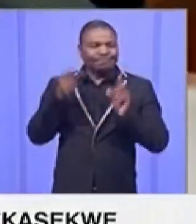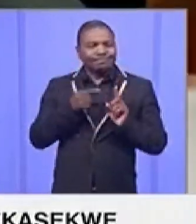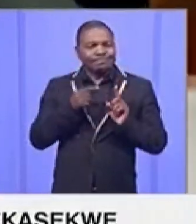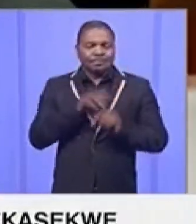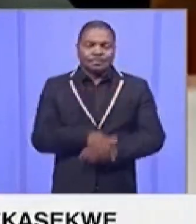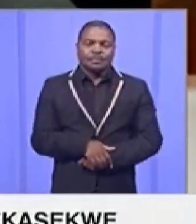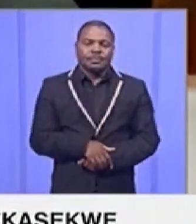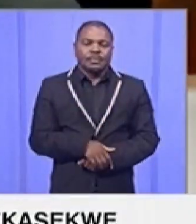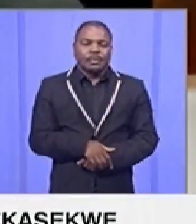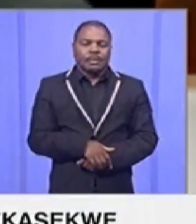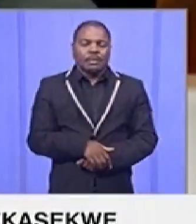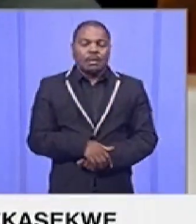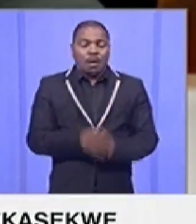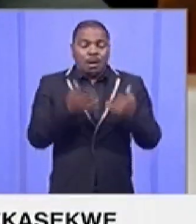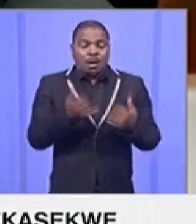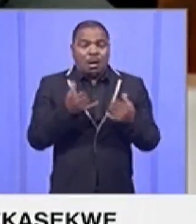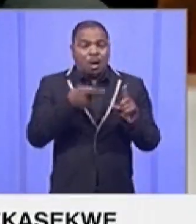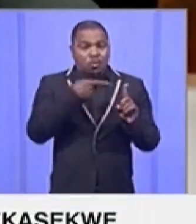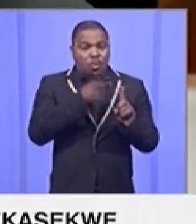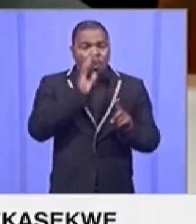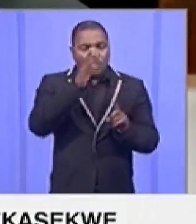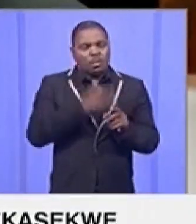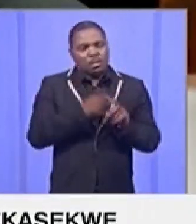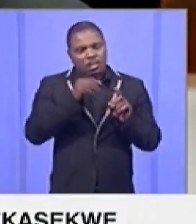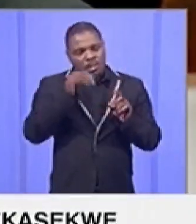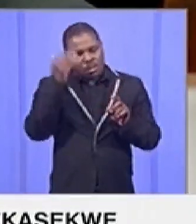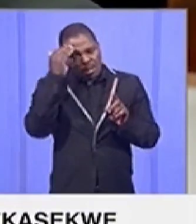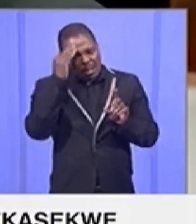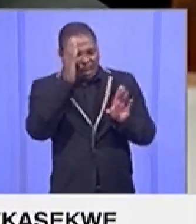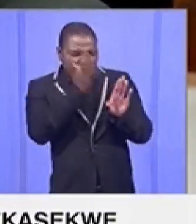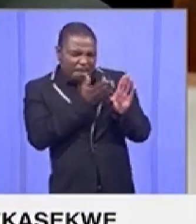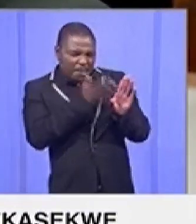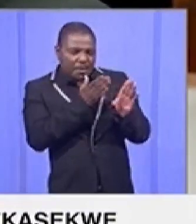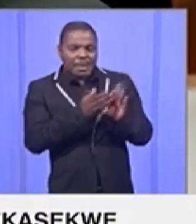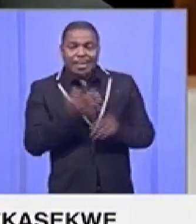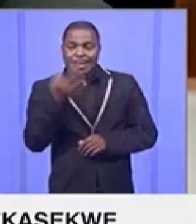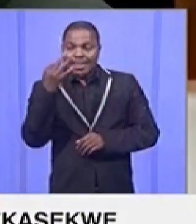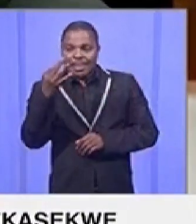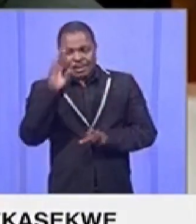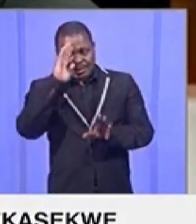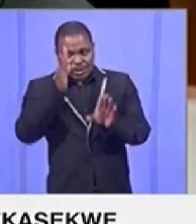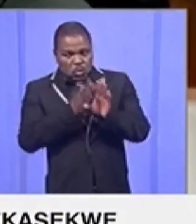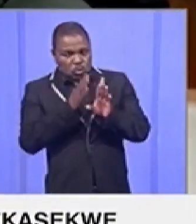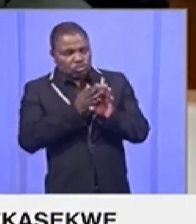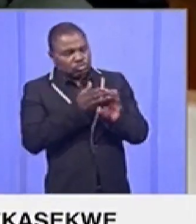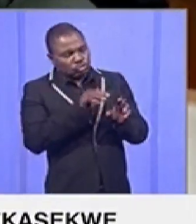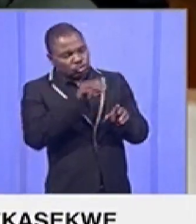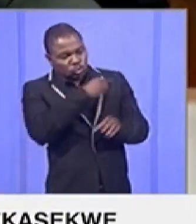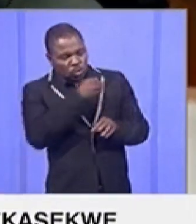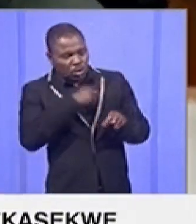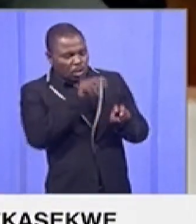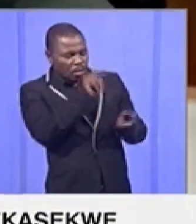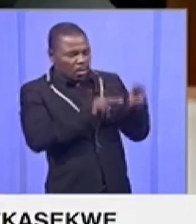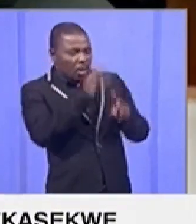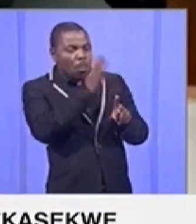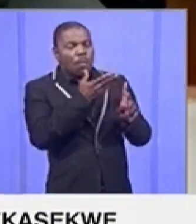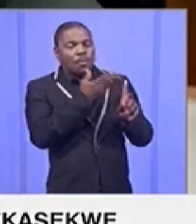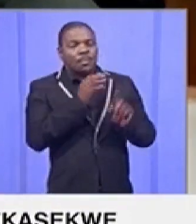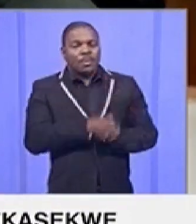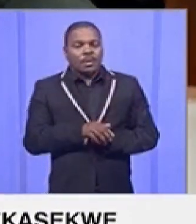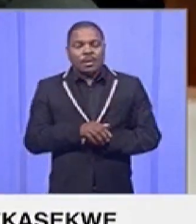main issue. Ga jaana Mafe o tlile go sekasekiwa tlhaloganyo ke dingaka di le 3 tsa malwetse a tlhaloganyo. Kgotlatshekelo e